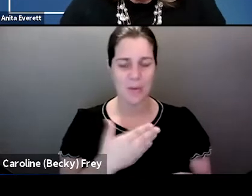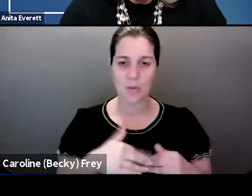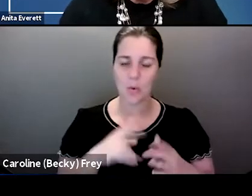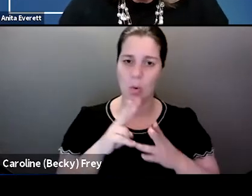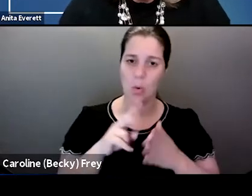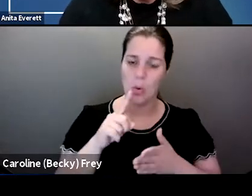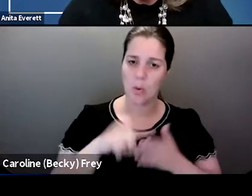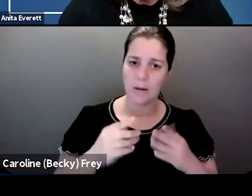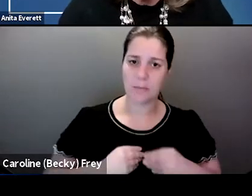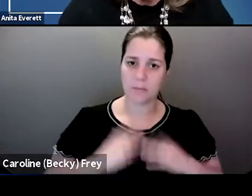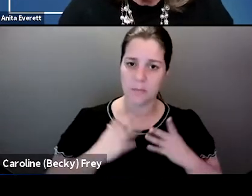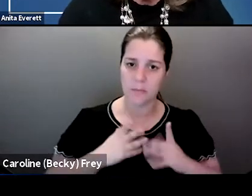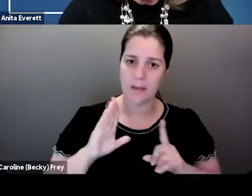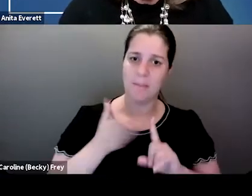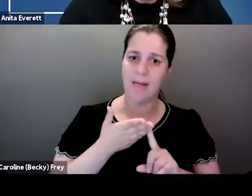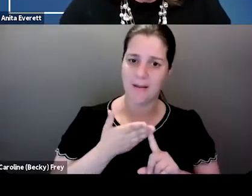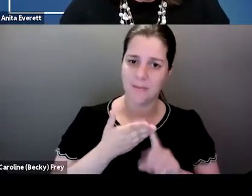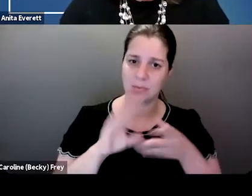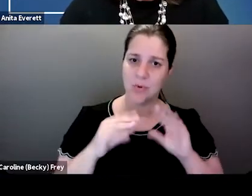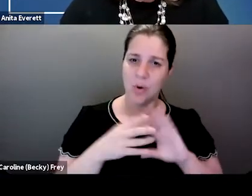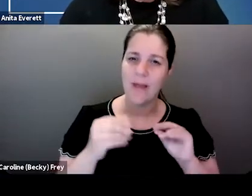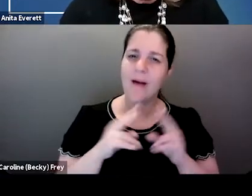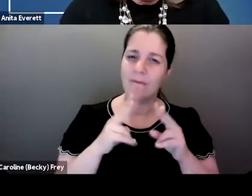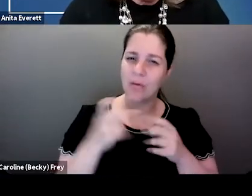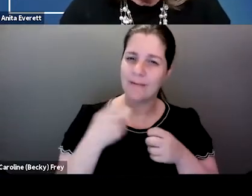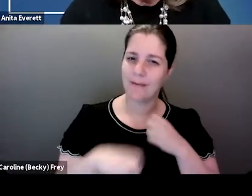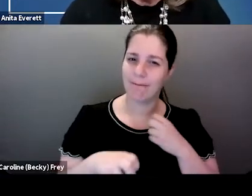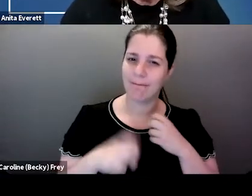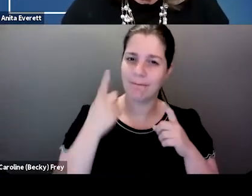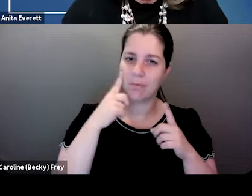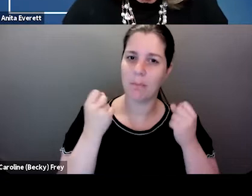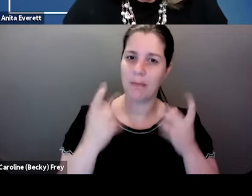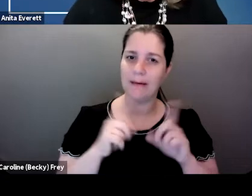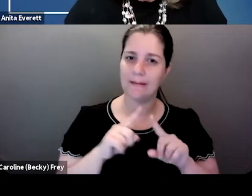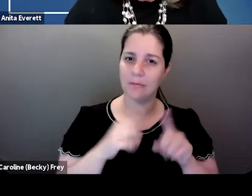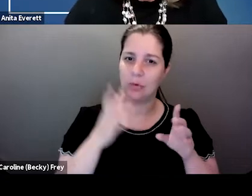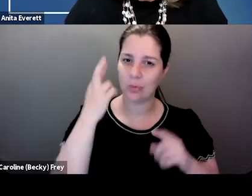and really tough on many levels act to follow.